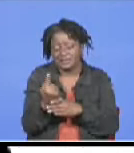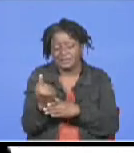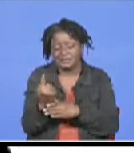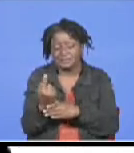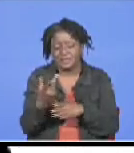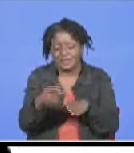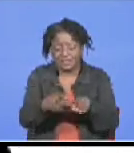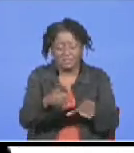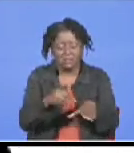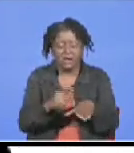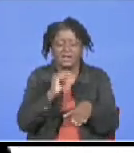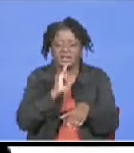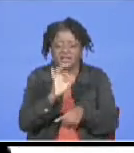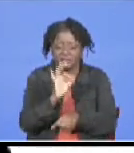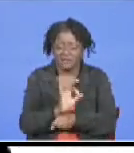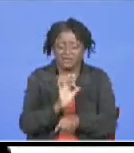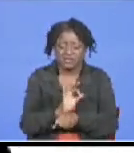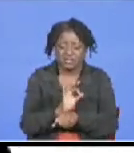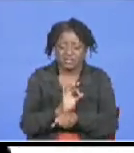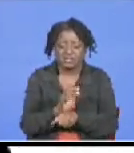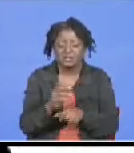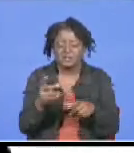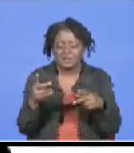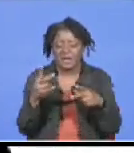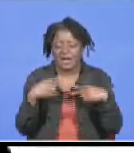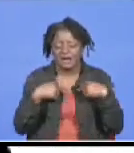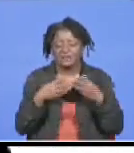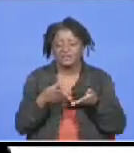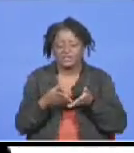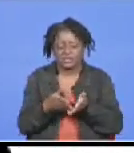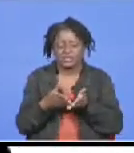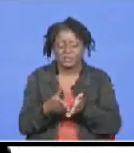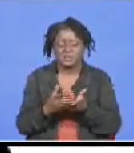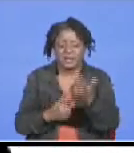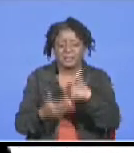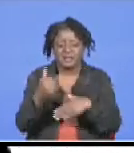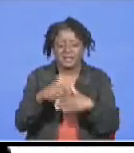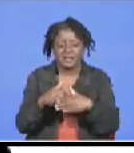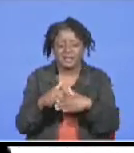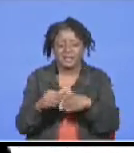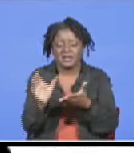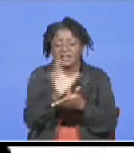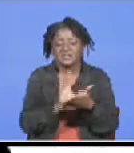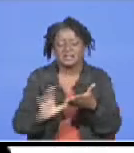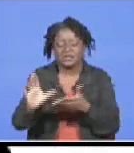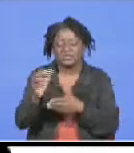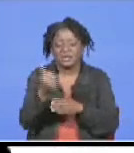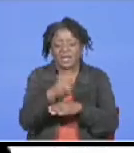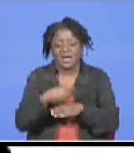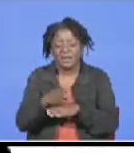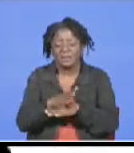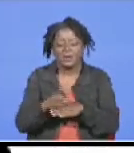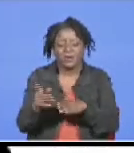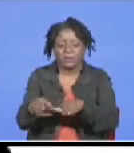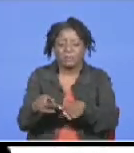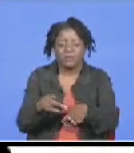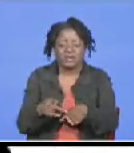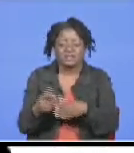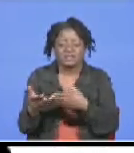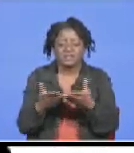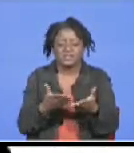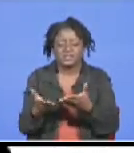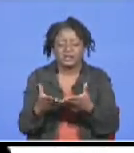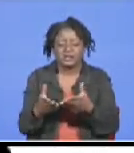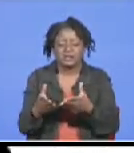The port is functioning, so there's international ships coming in. And while the central Abaco port serves island businesses and residents once